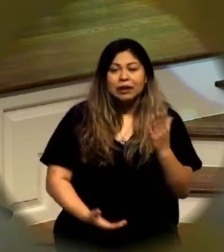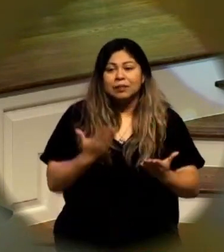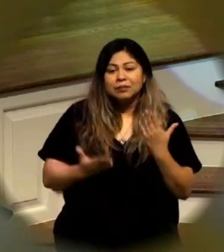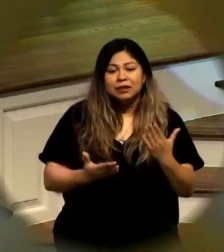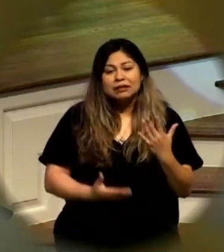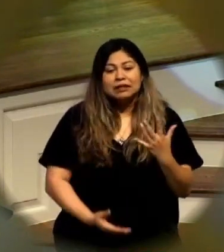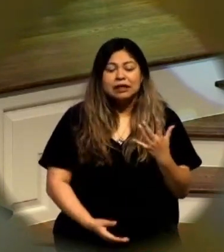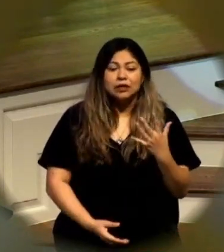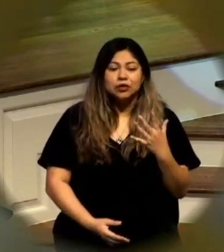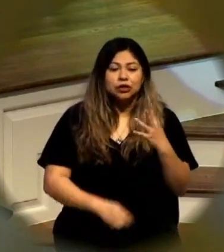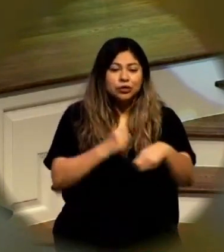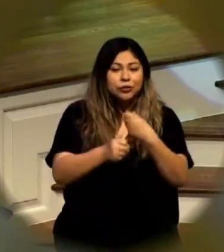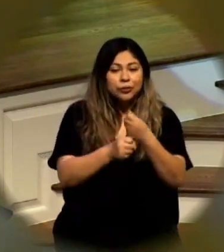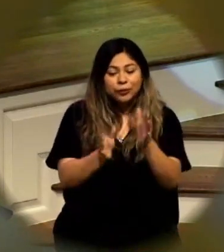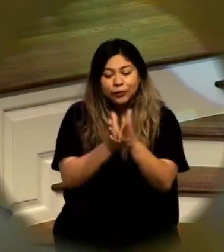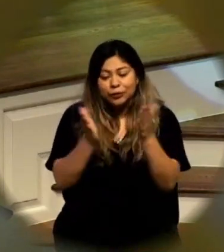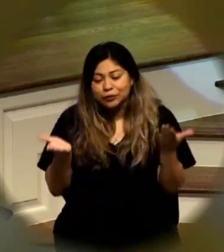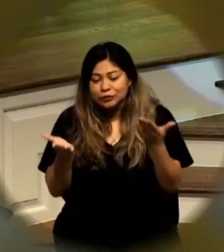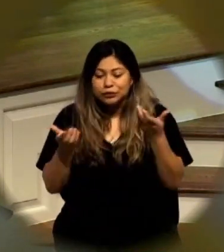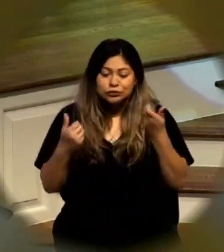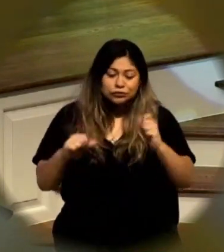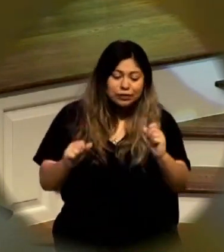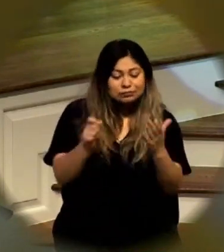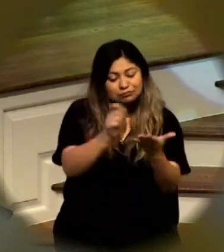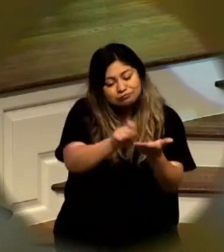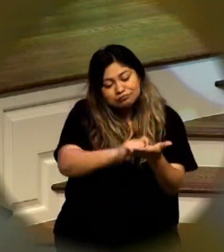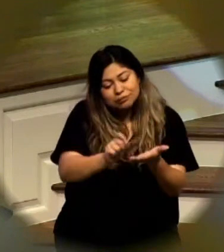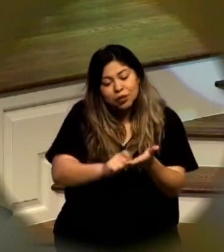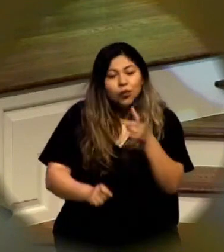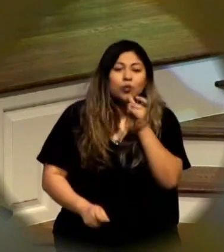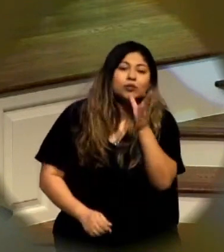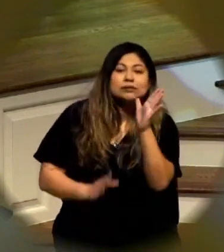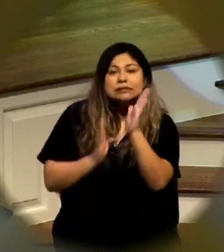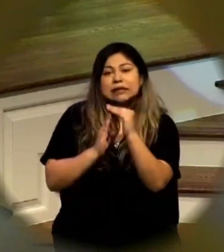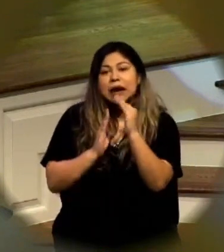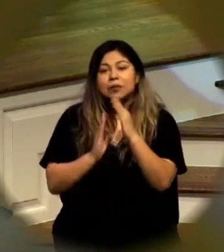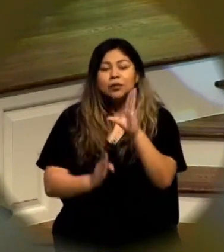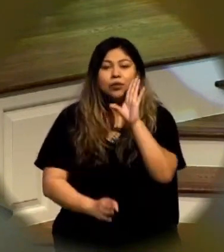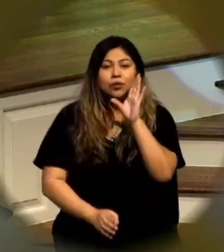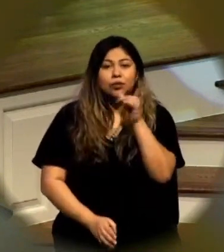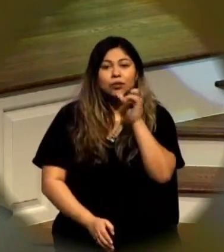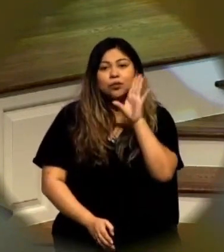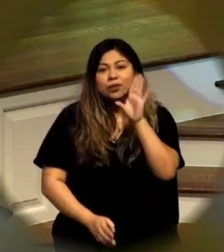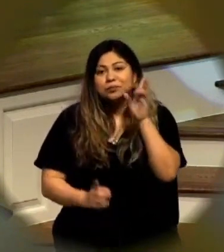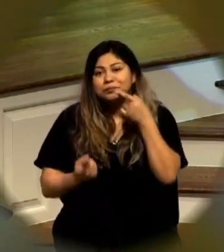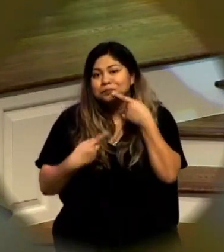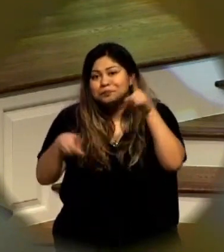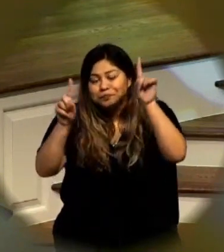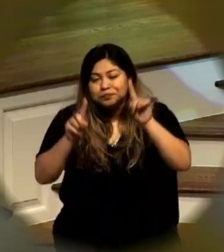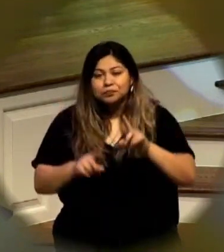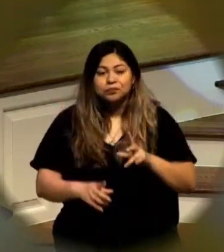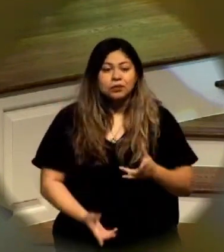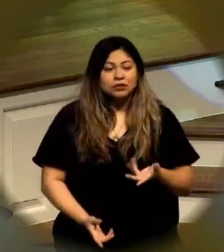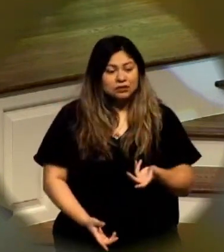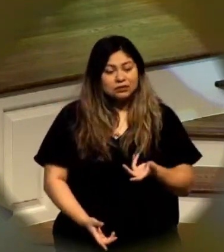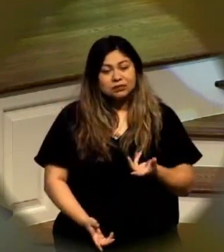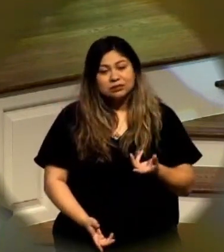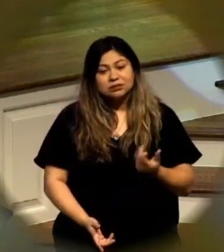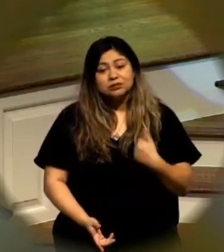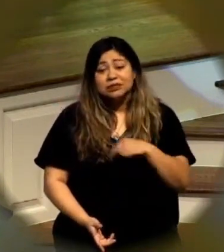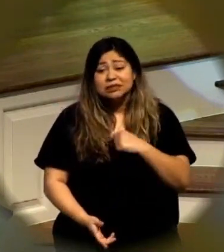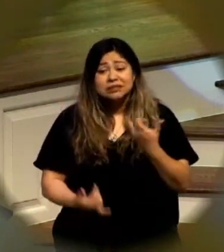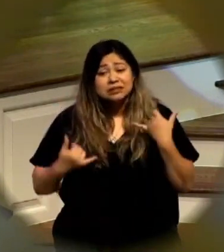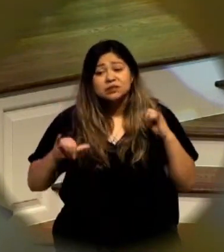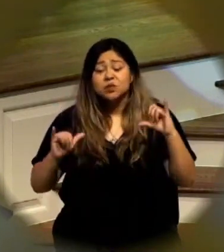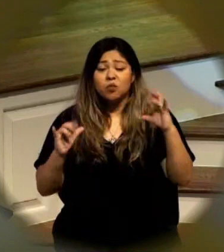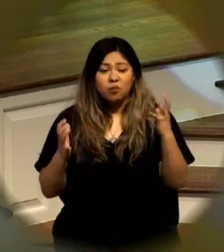best looking, the most likely to preach to thousands? Our society is hardly different from that of the disciples. We still want to